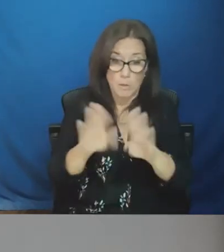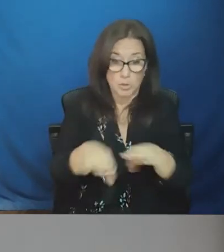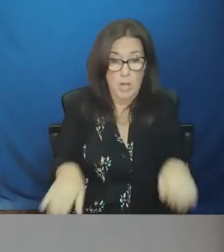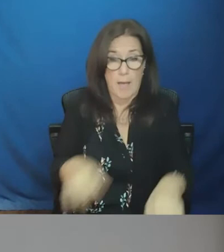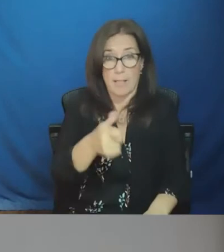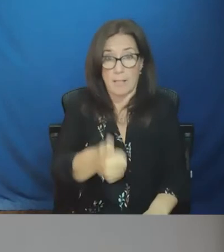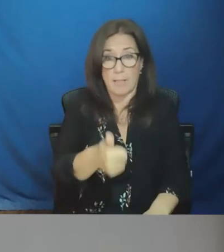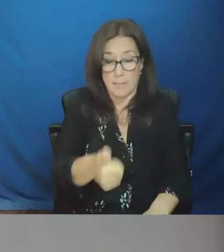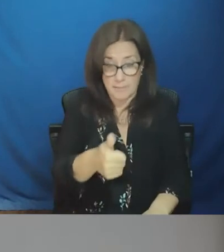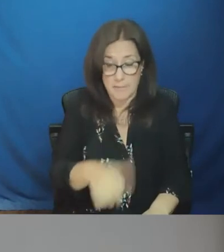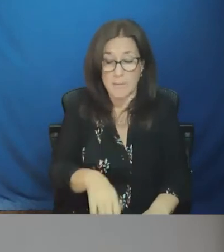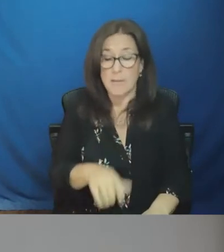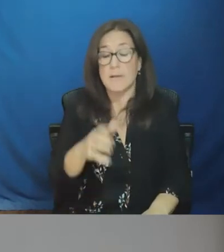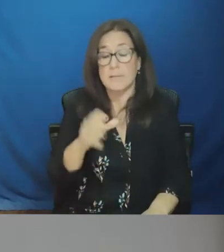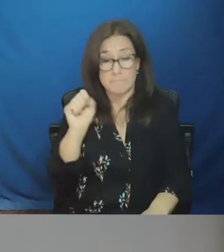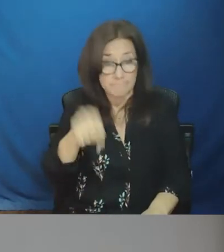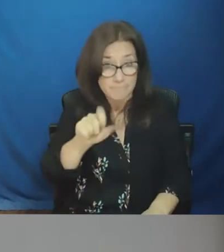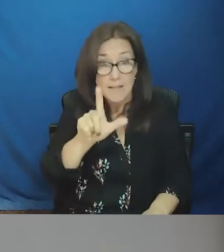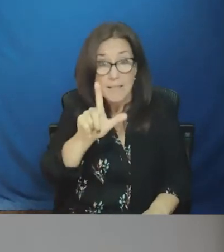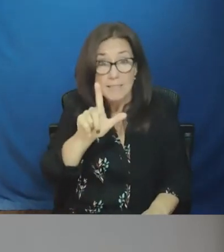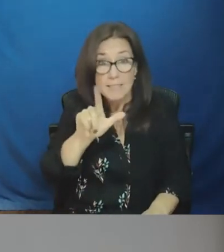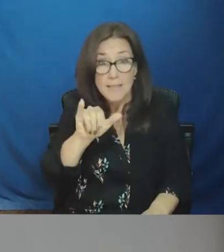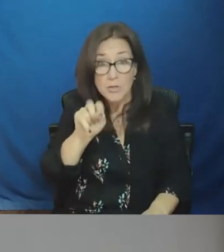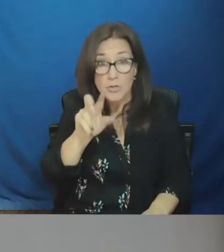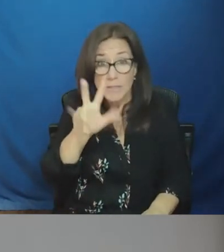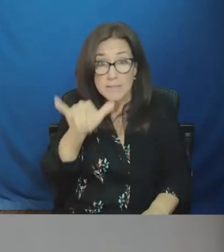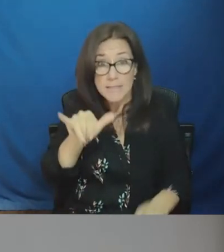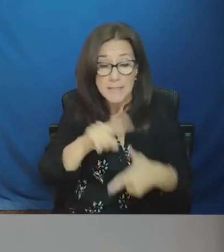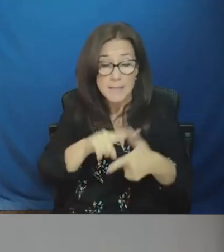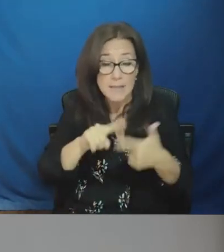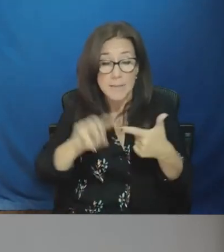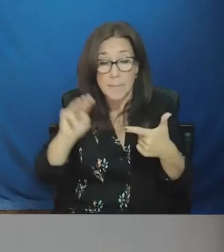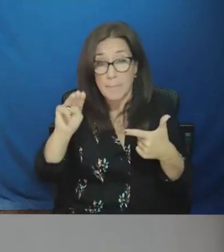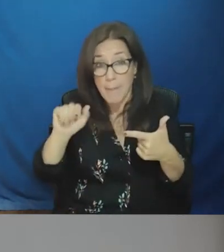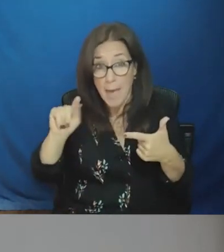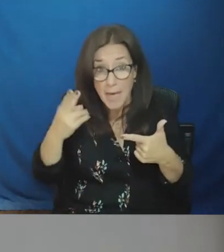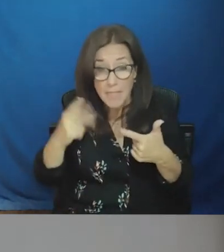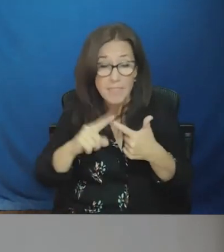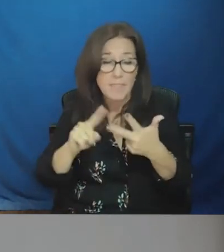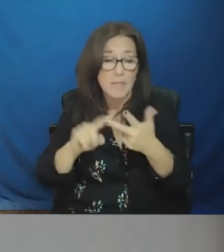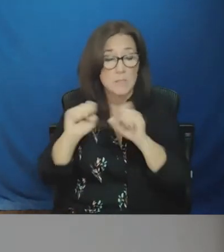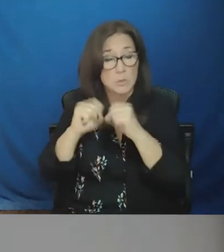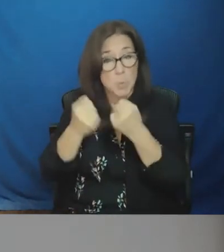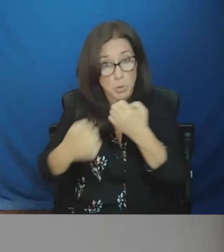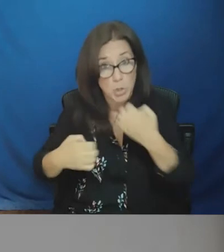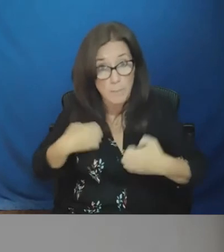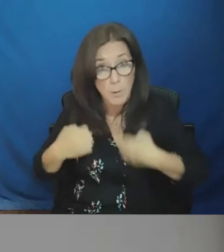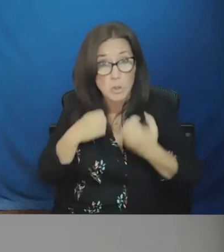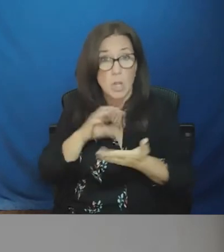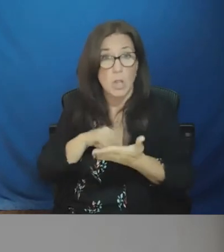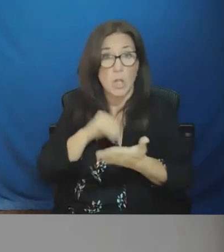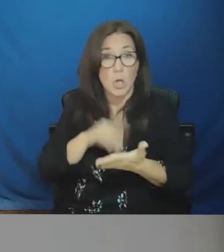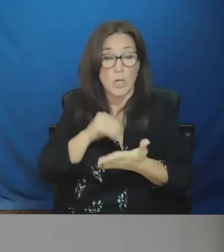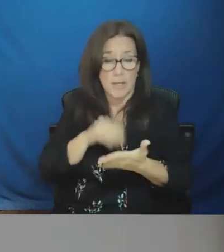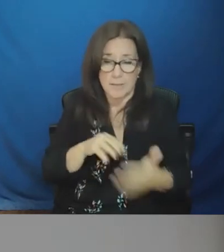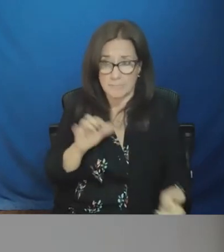yes, literacy and math and social emotional learning. And that's why I'm so excited about the multi-tiered systems